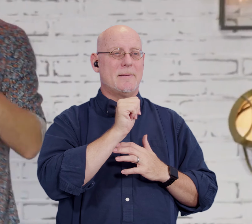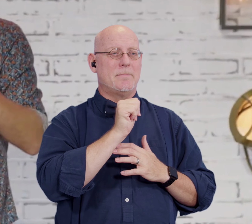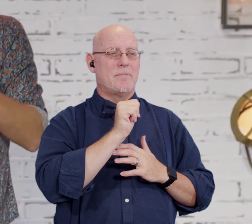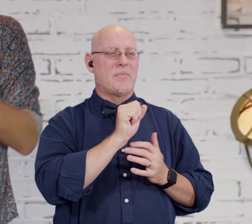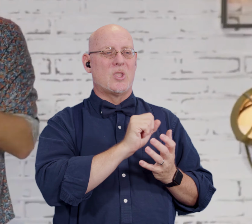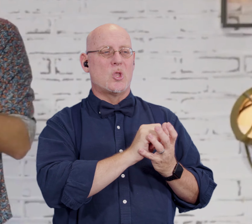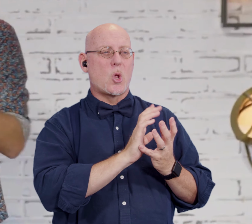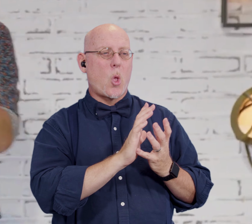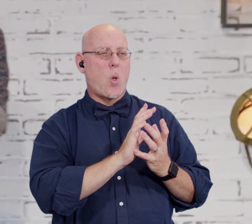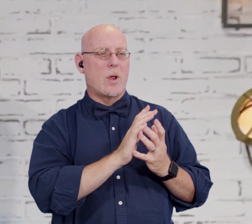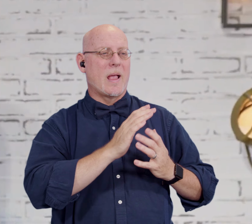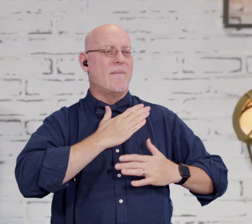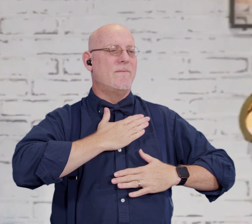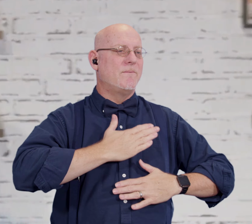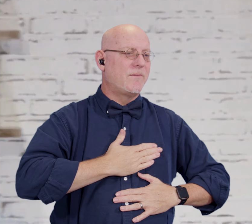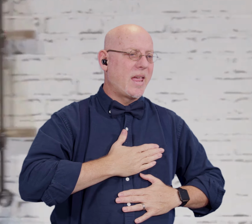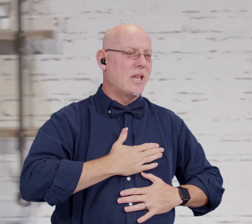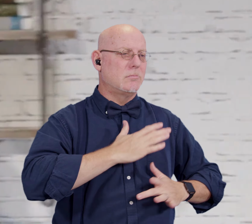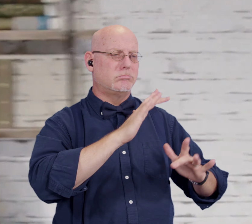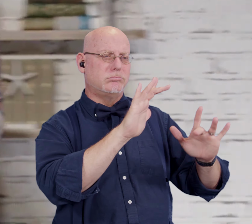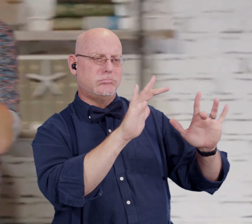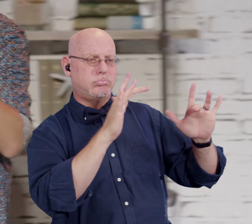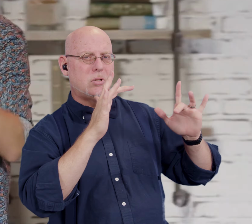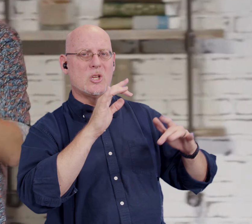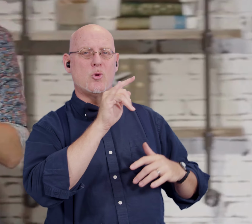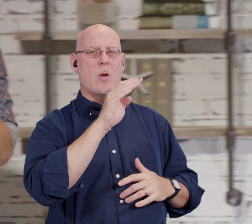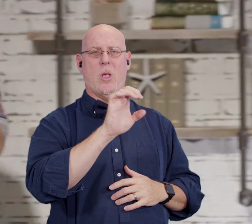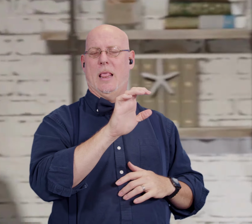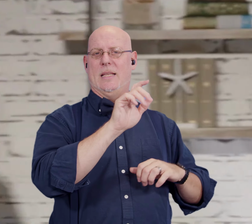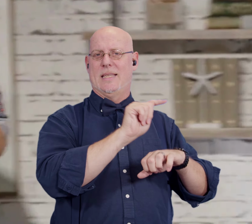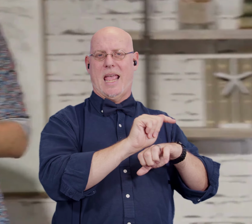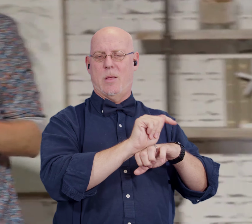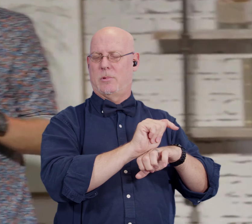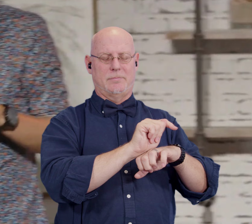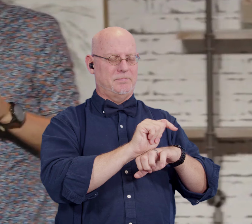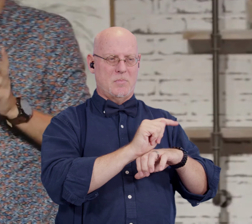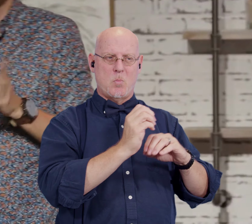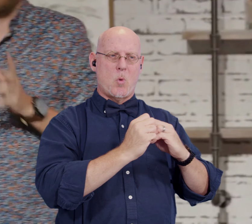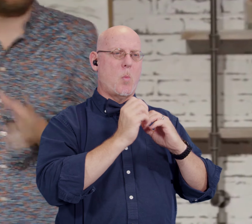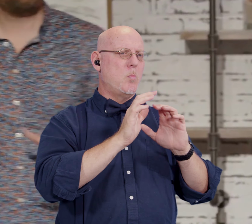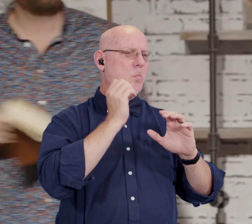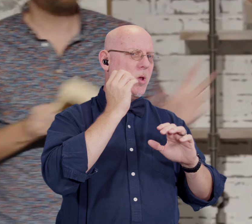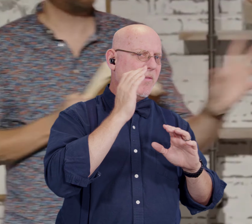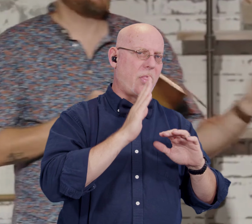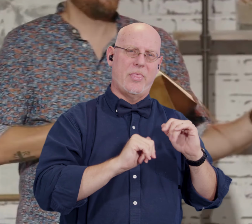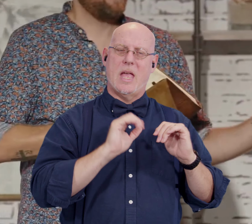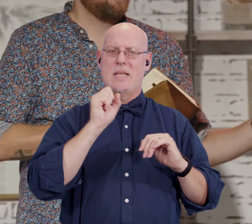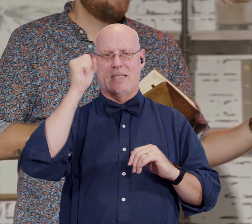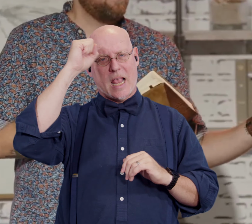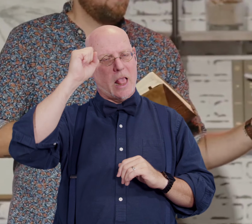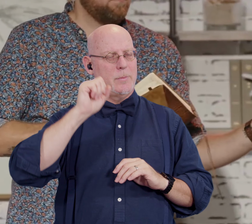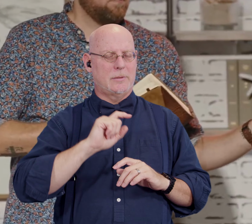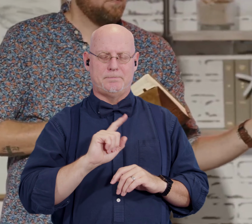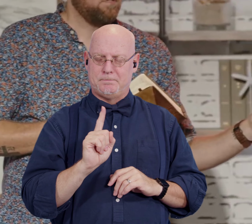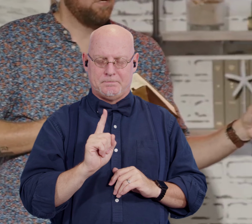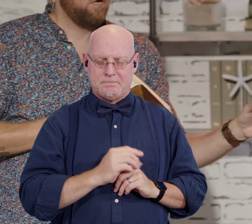the glory, the physical attributes of Zerubbabel's temple will be more magnificent than